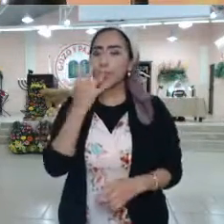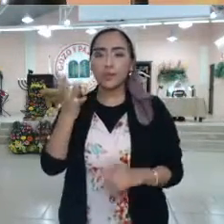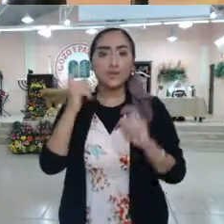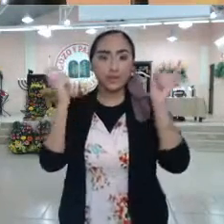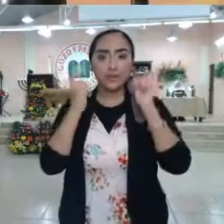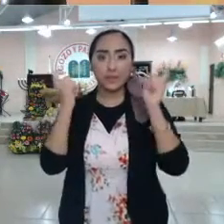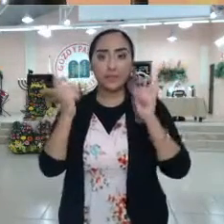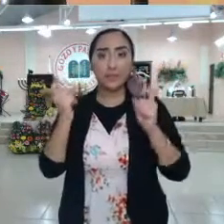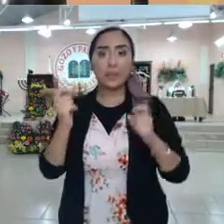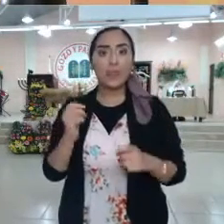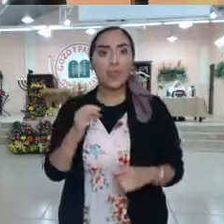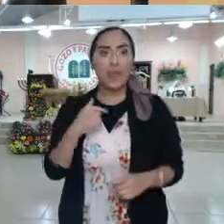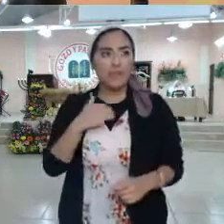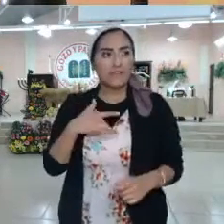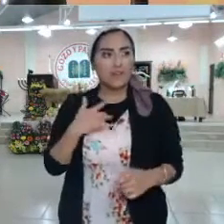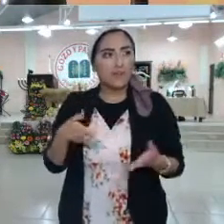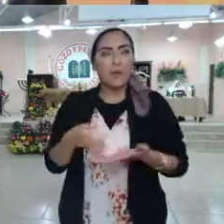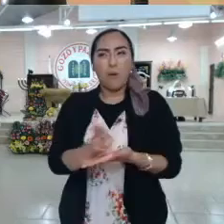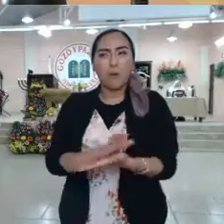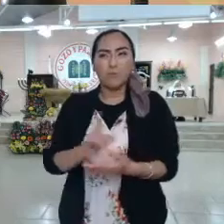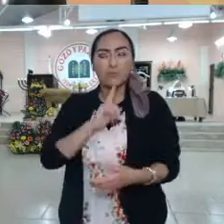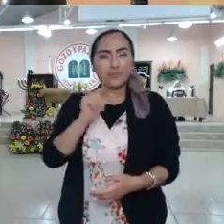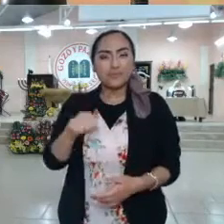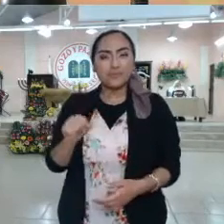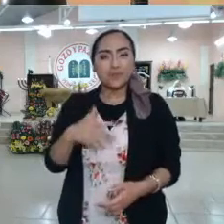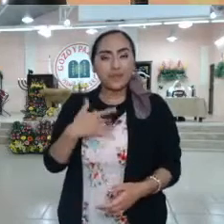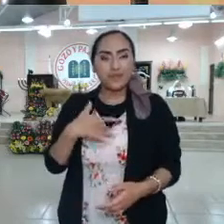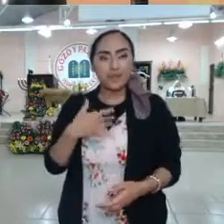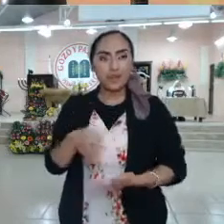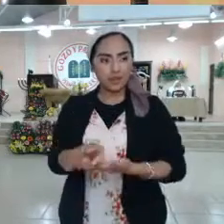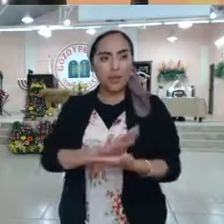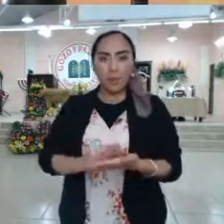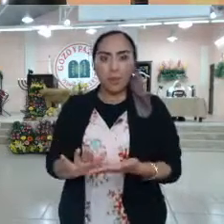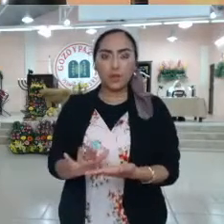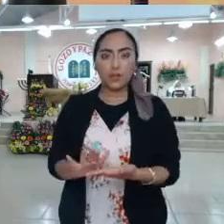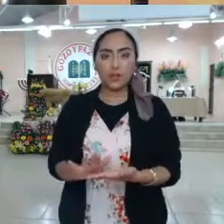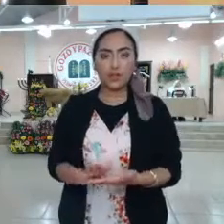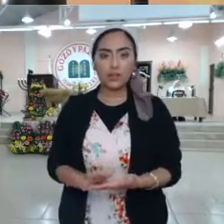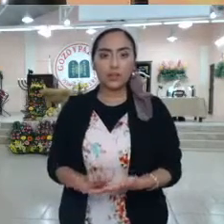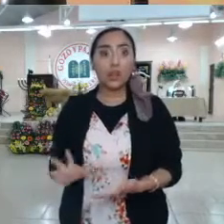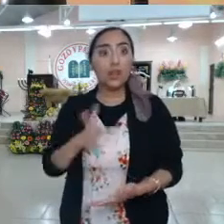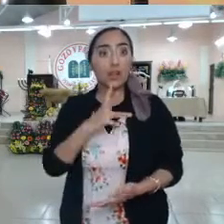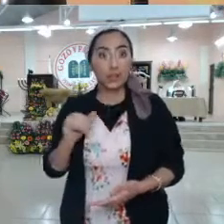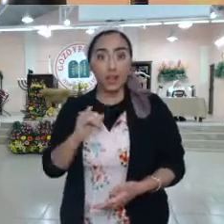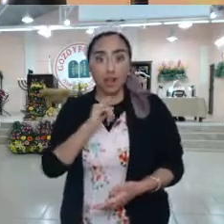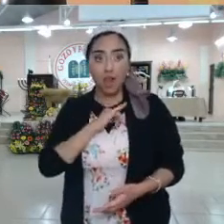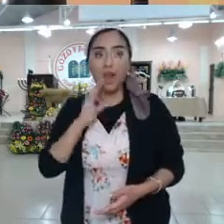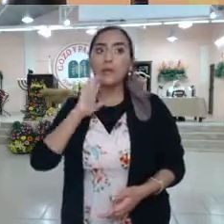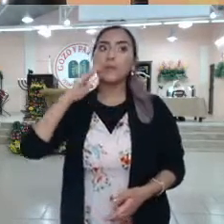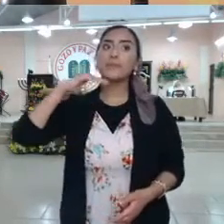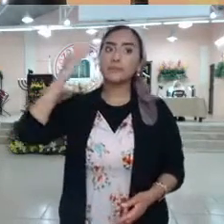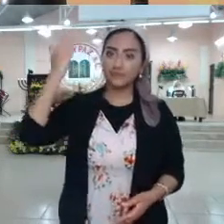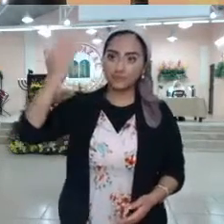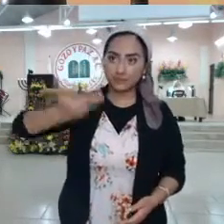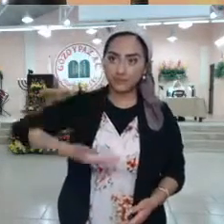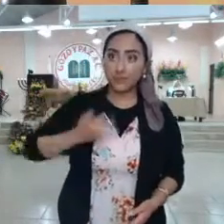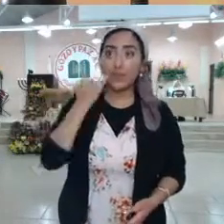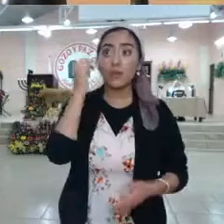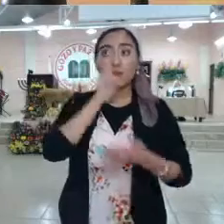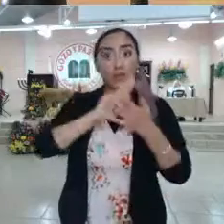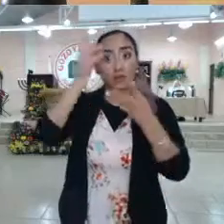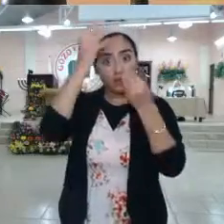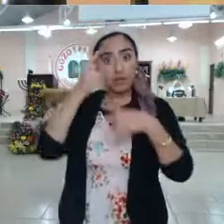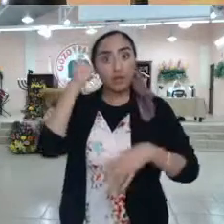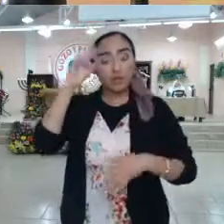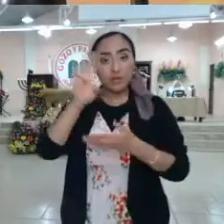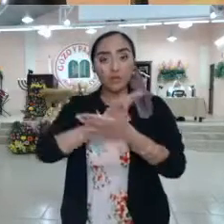was really beautiful. I felt it holier. Really holy. And I would invite, if the